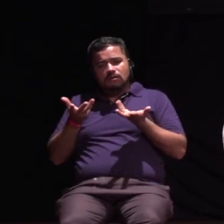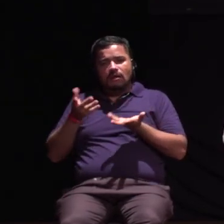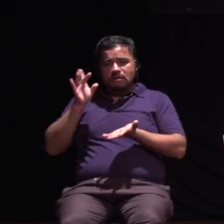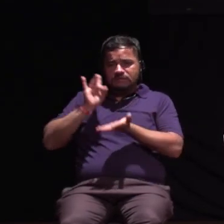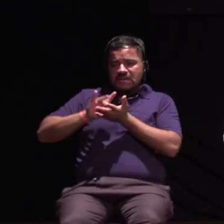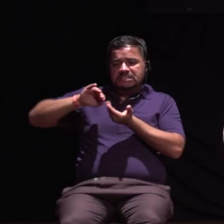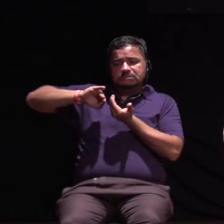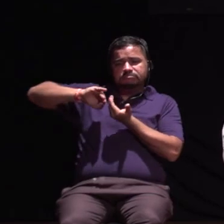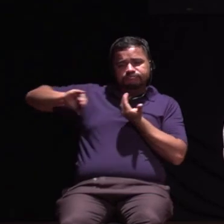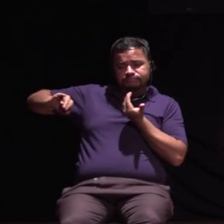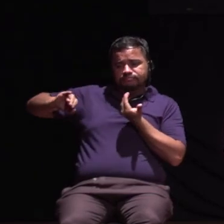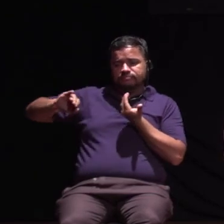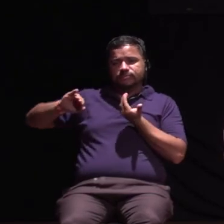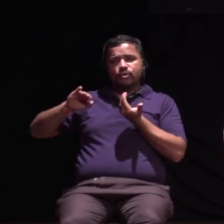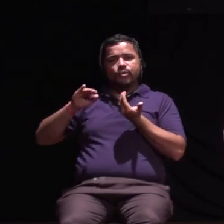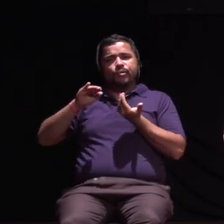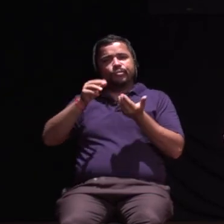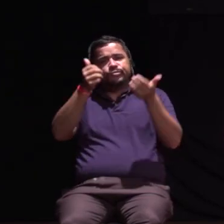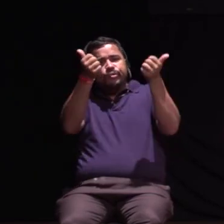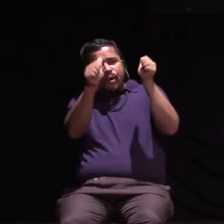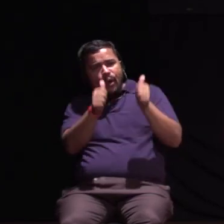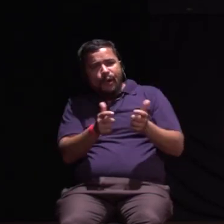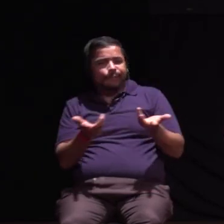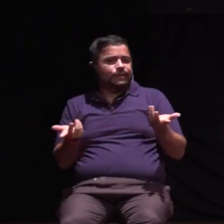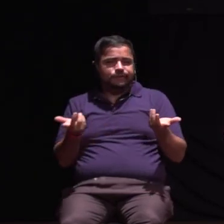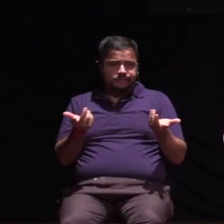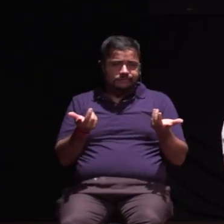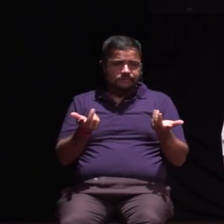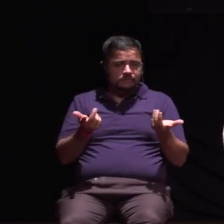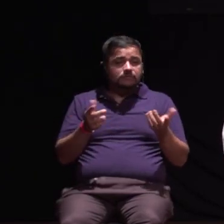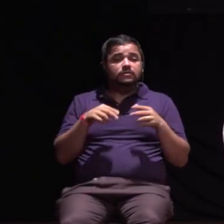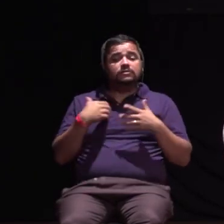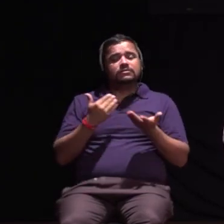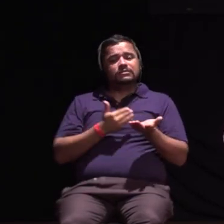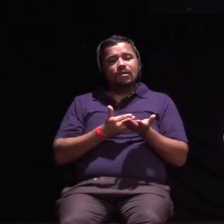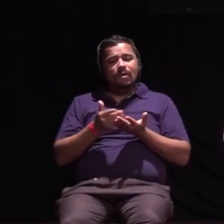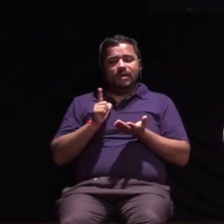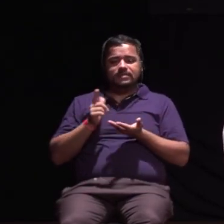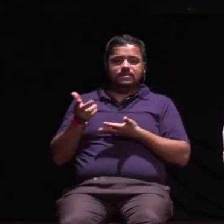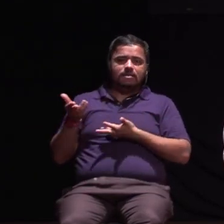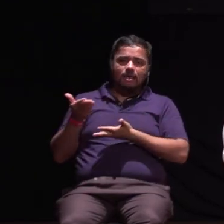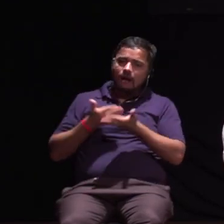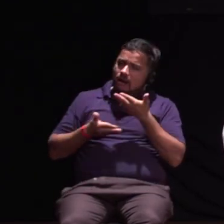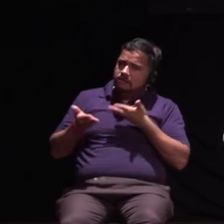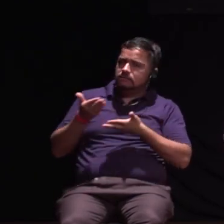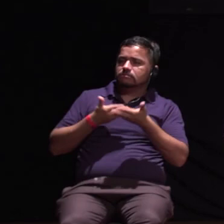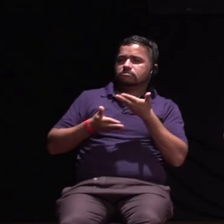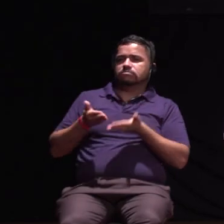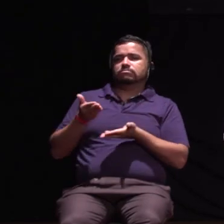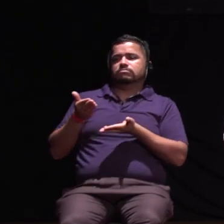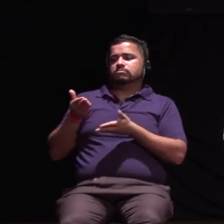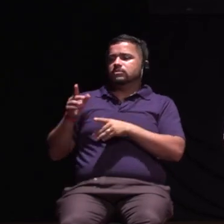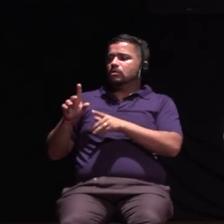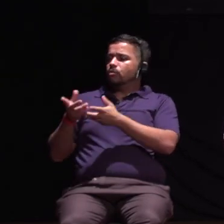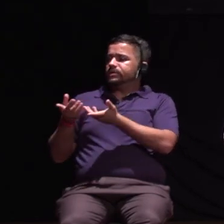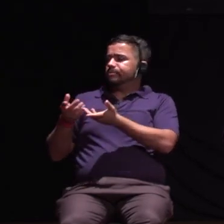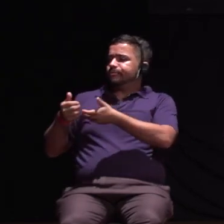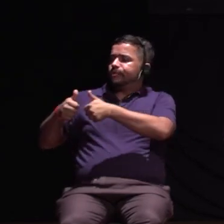have a correlation between a moving object and a static one? That is what is really interesting to me. That's why the last part of